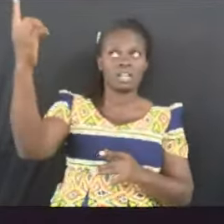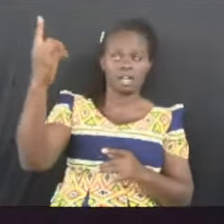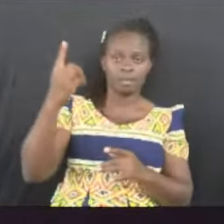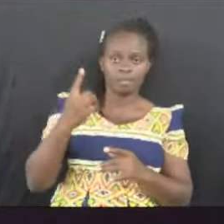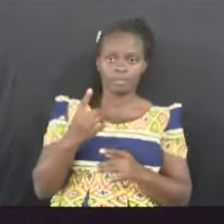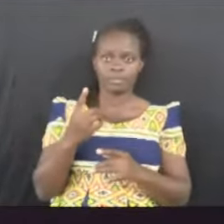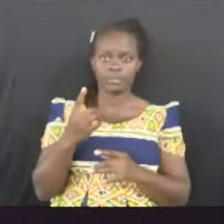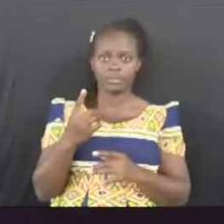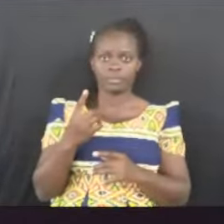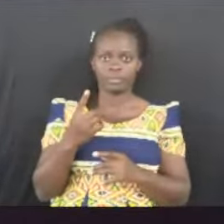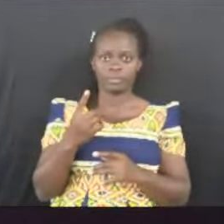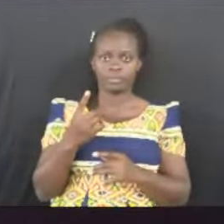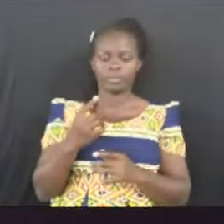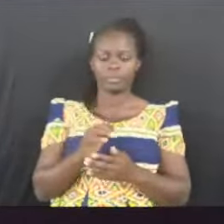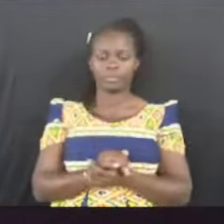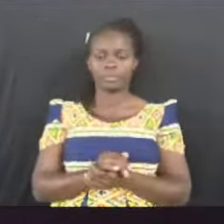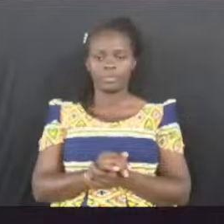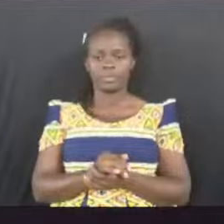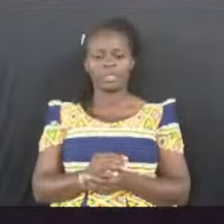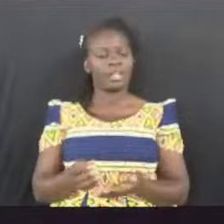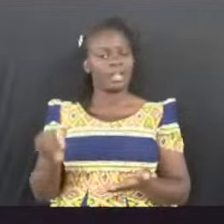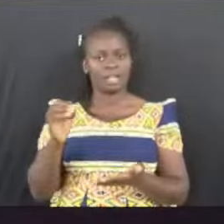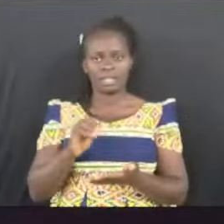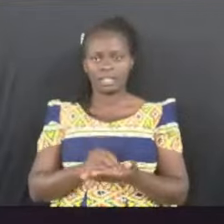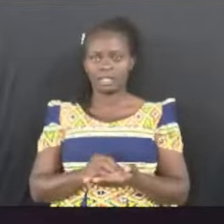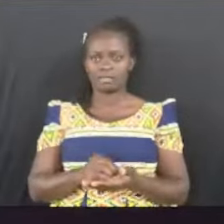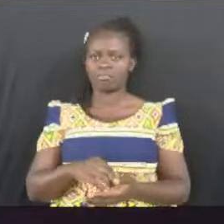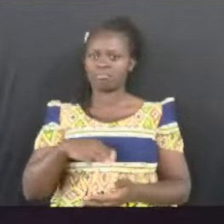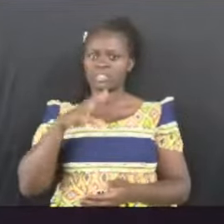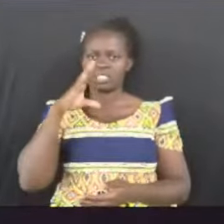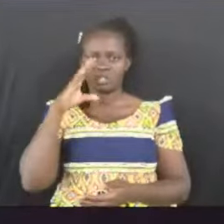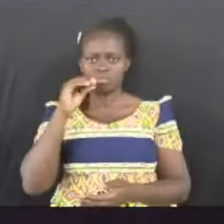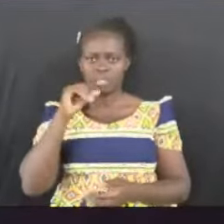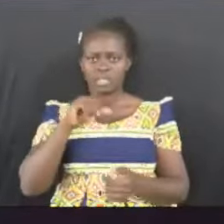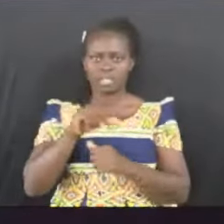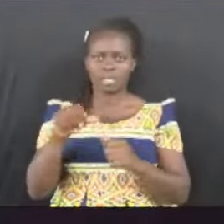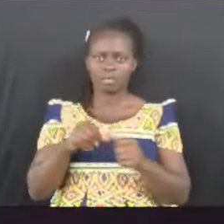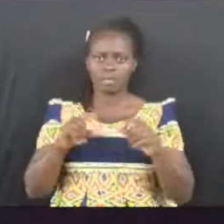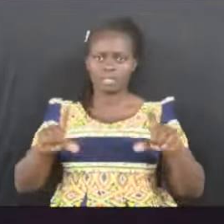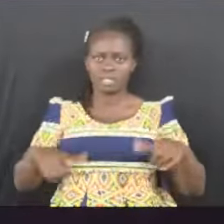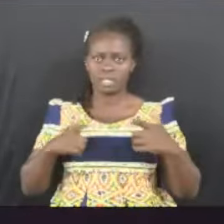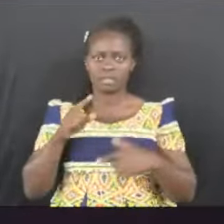again, think of your life not just as,